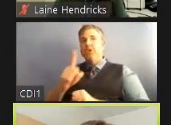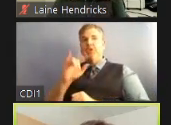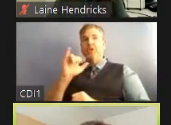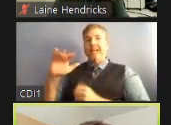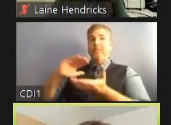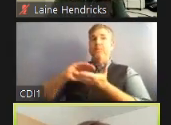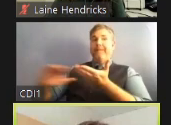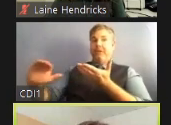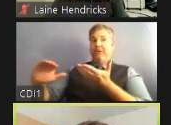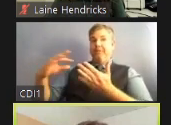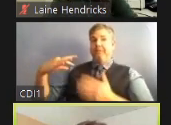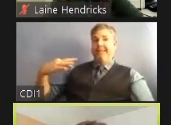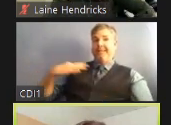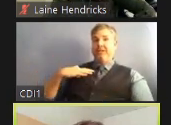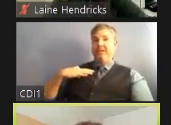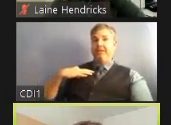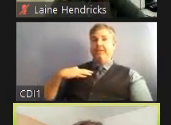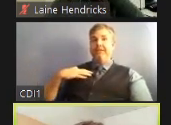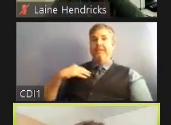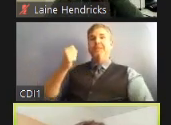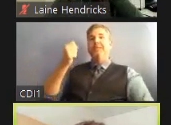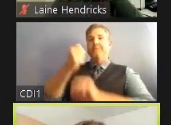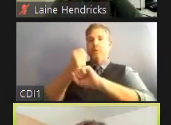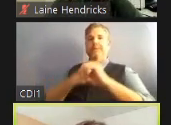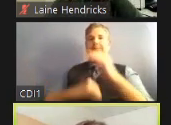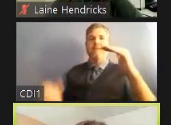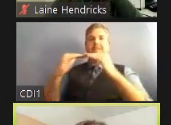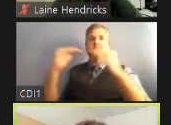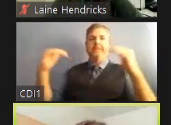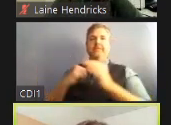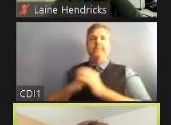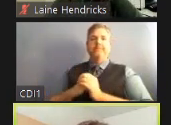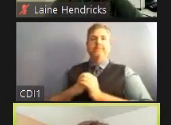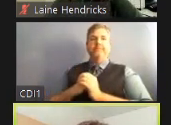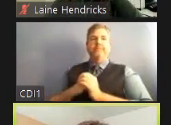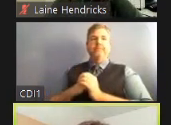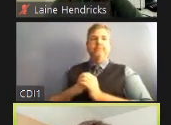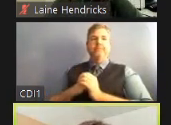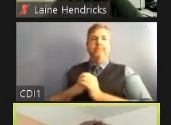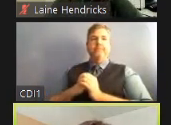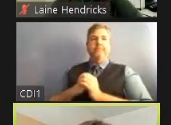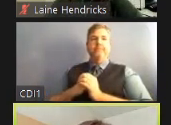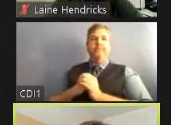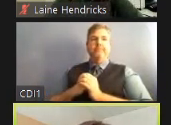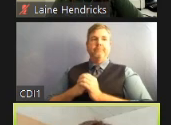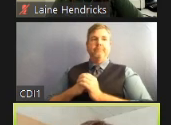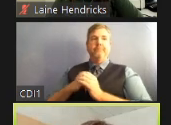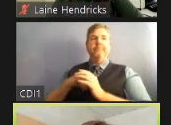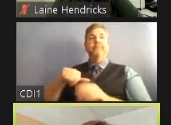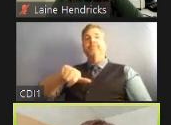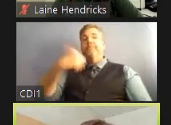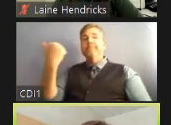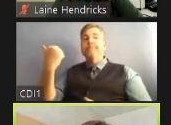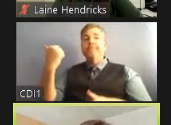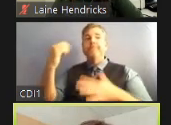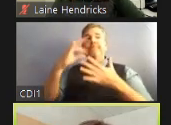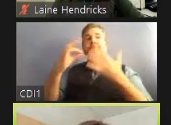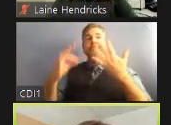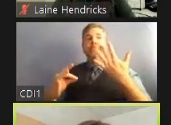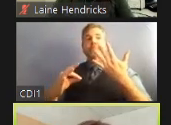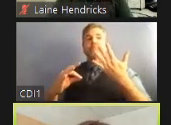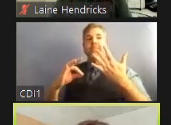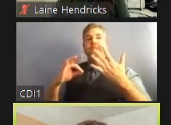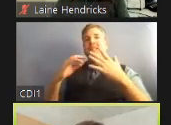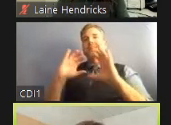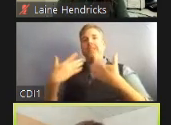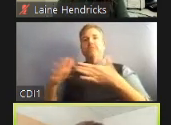supporting out-of-classroom educational structures for low-income children. And we want to ensure that all schools are prepared for reopening as safely as